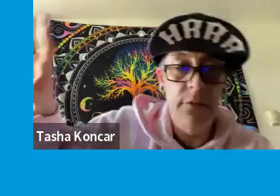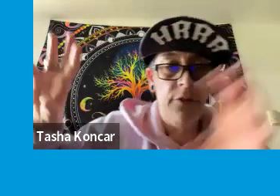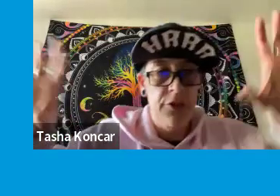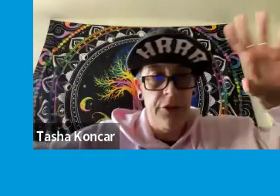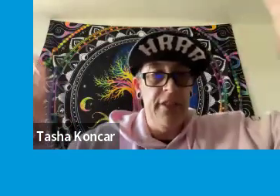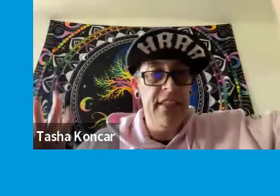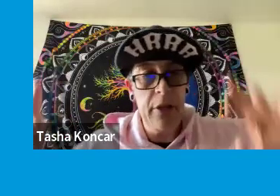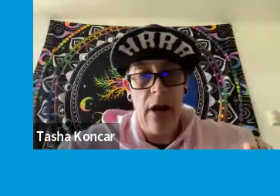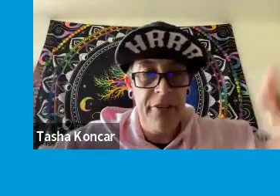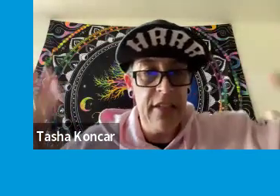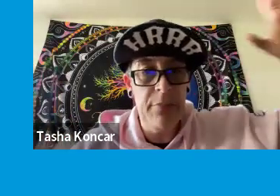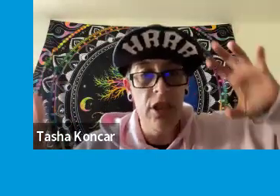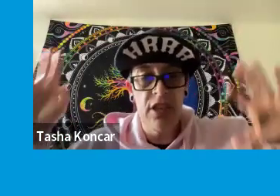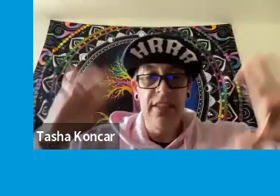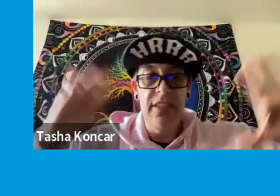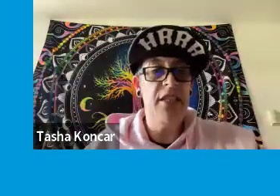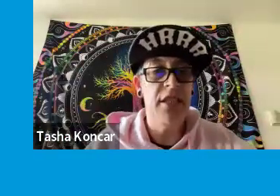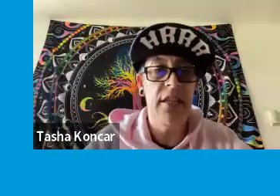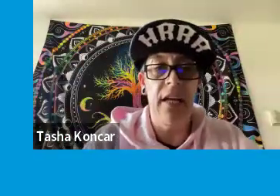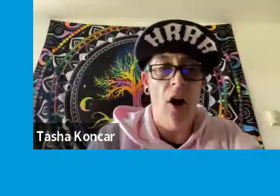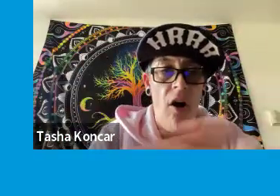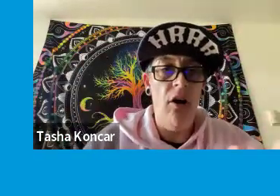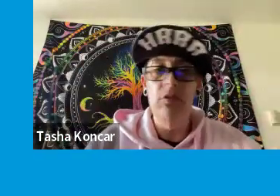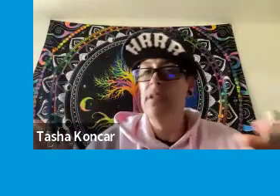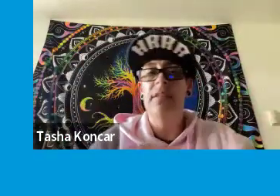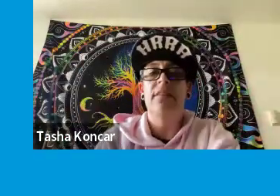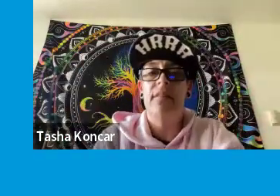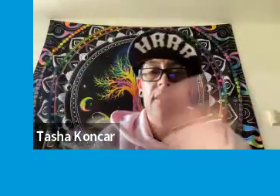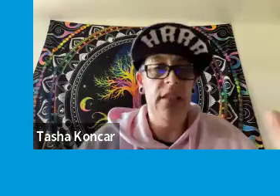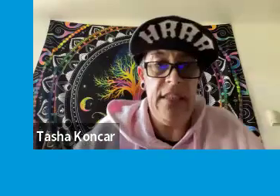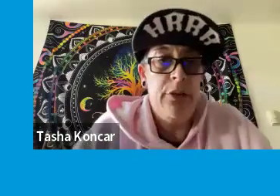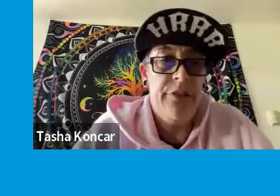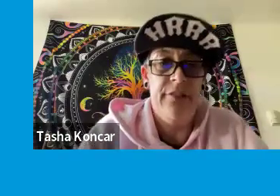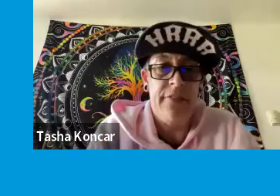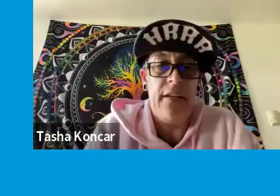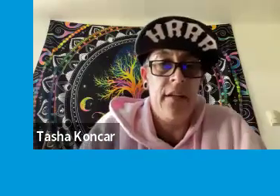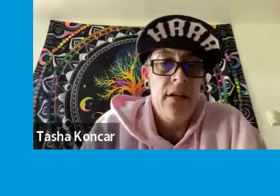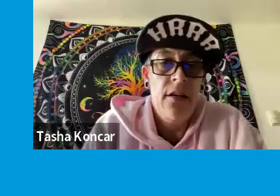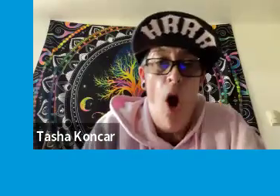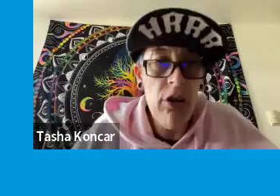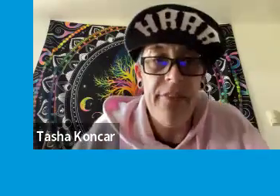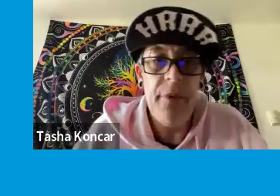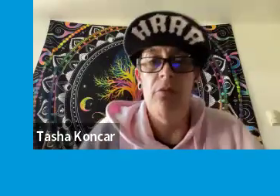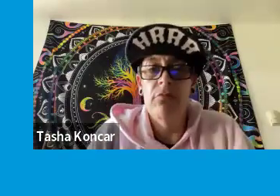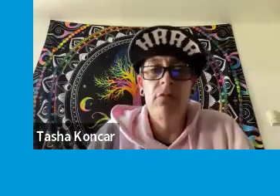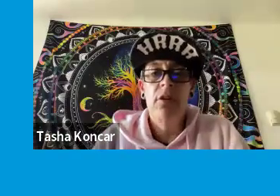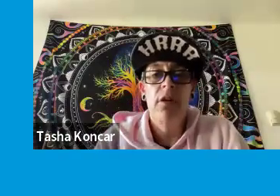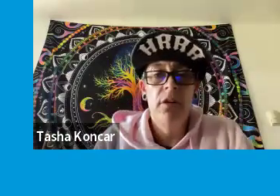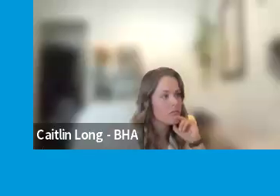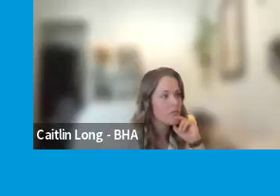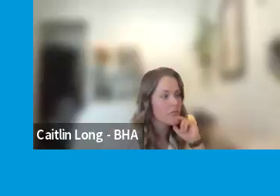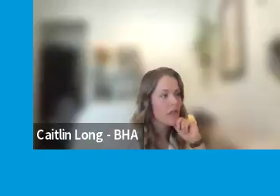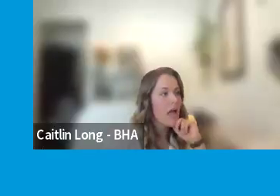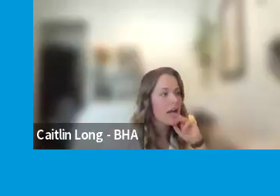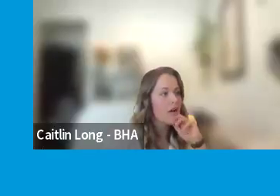certain demographics, marginalization, like all is inclusive, like all of the people.